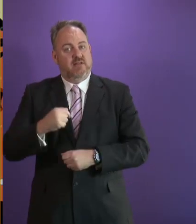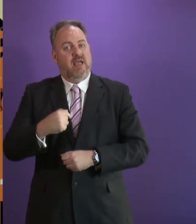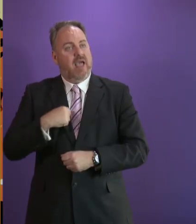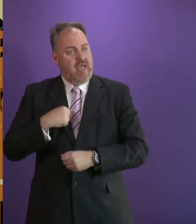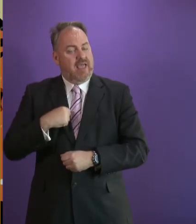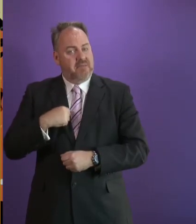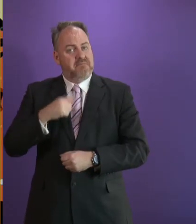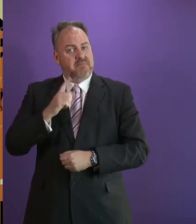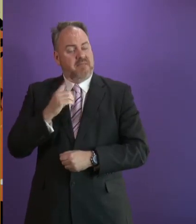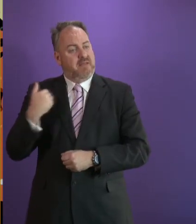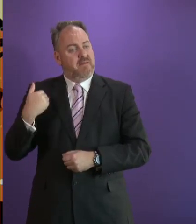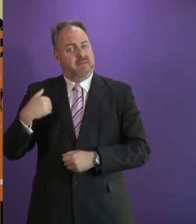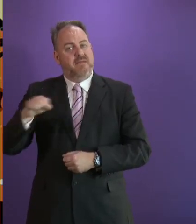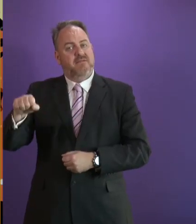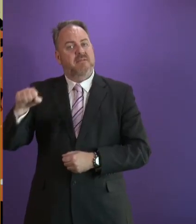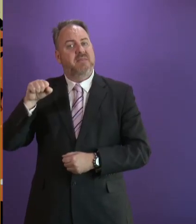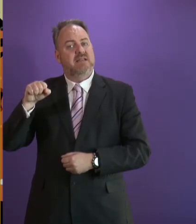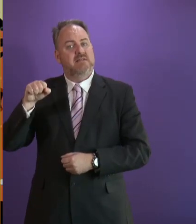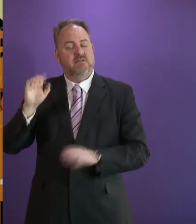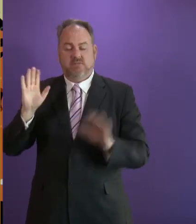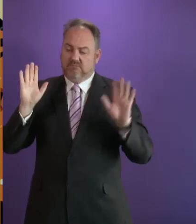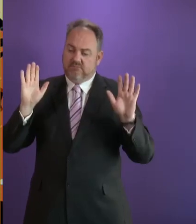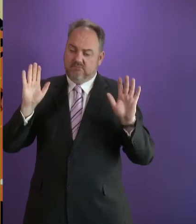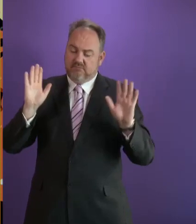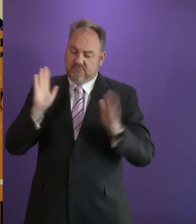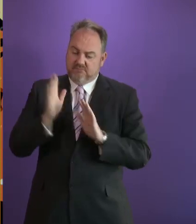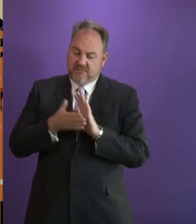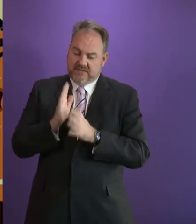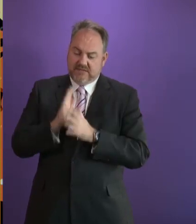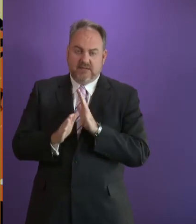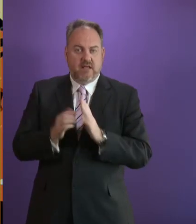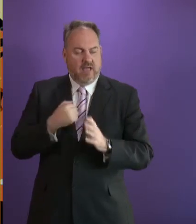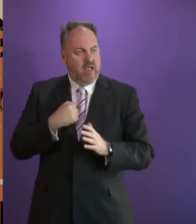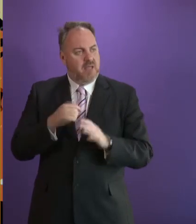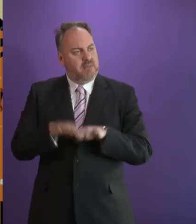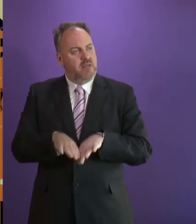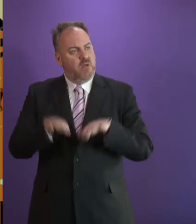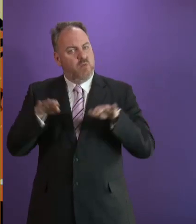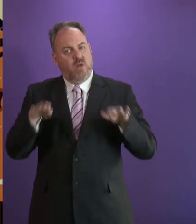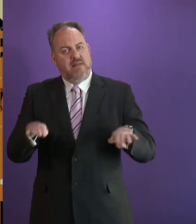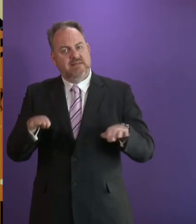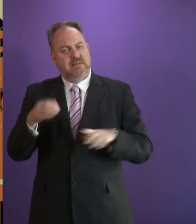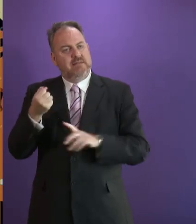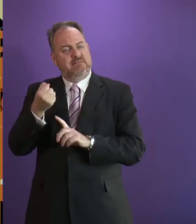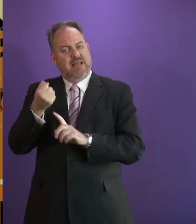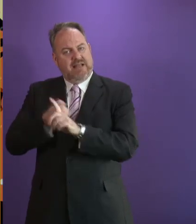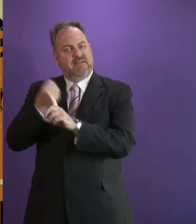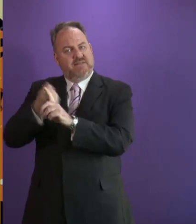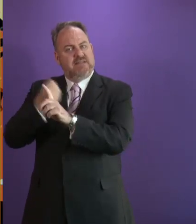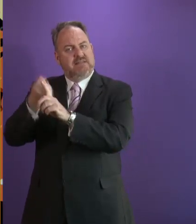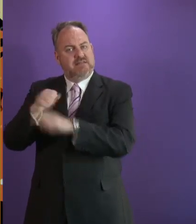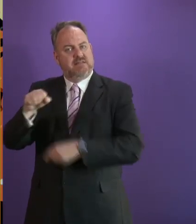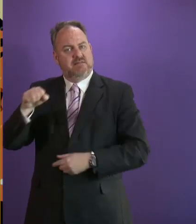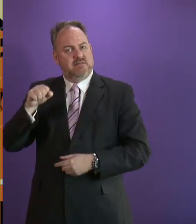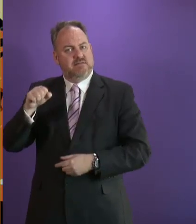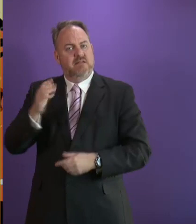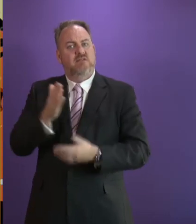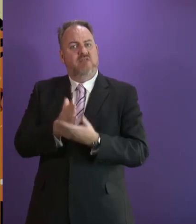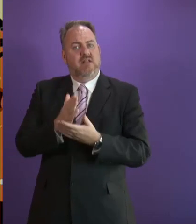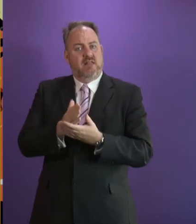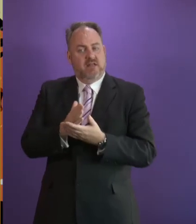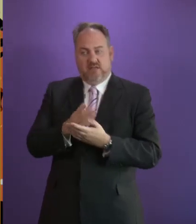I'm an unapologetic feminist. I'm an equalities activist, and I'm chair and co-founder of the Women 50-50 campaign. Many of you here